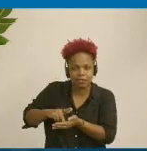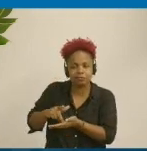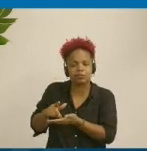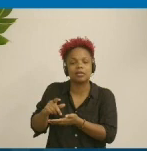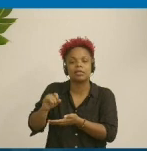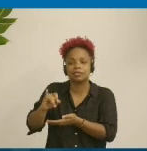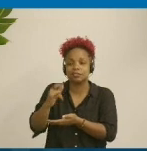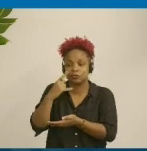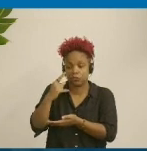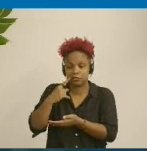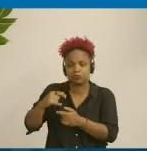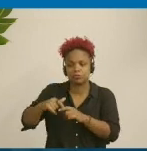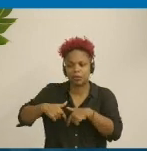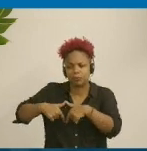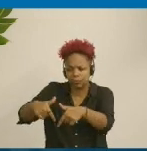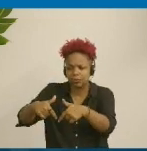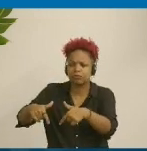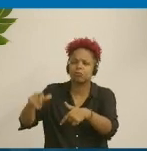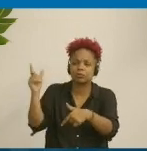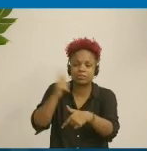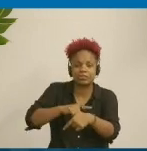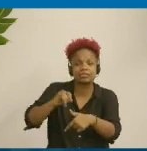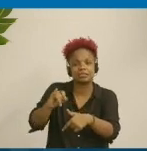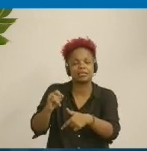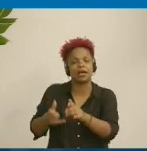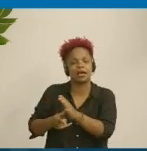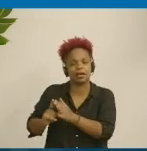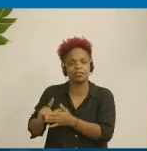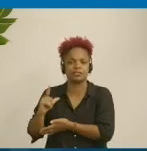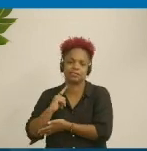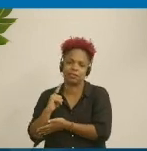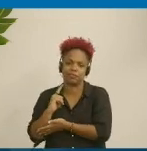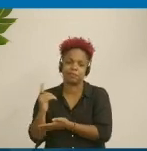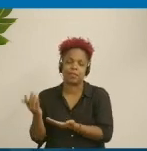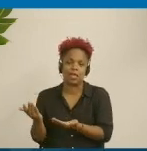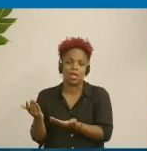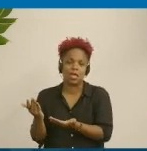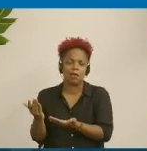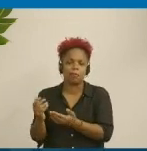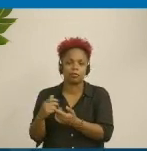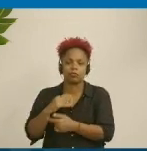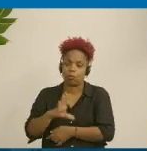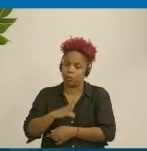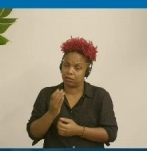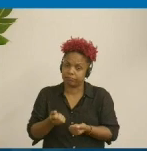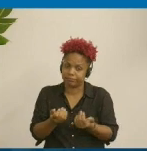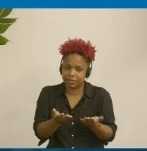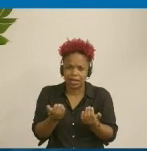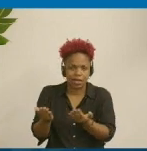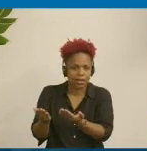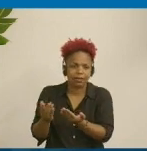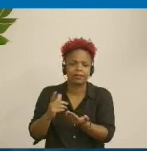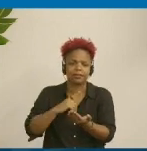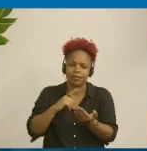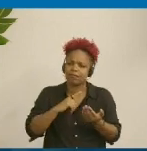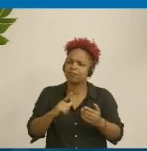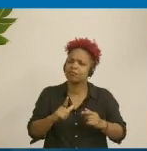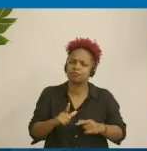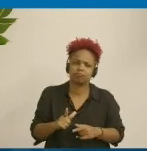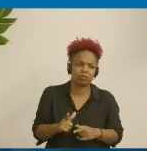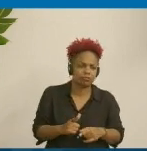that all of us are recommending in the solution space today? And so encouraging all of us to get outside our comfort zone and tell some of those stories.